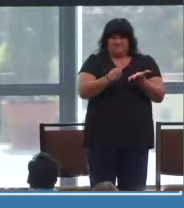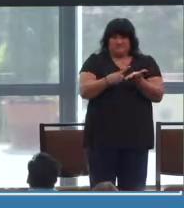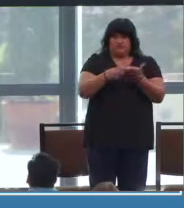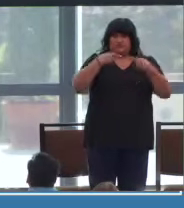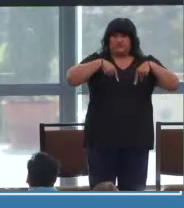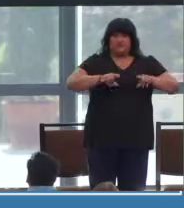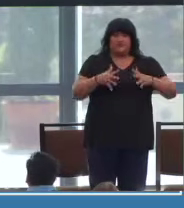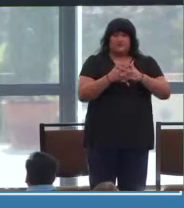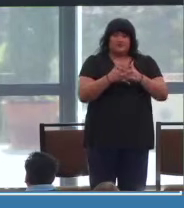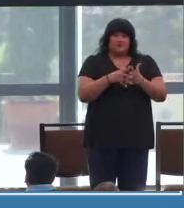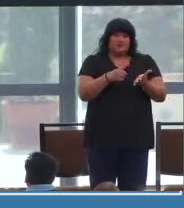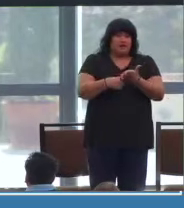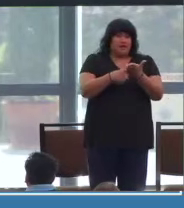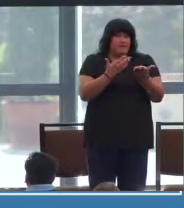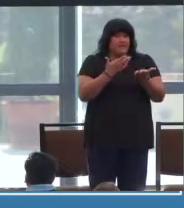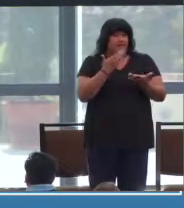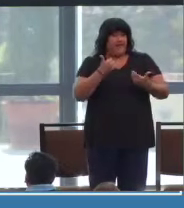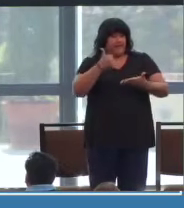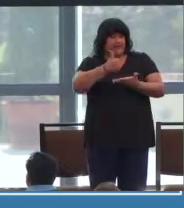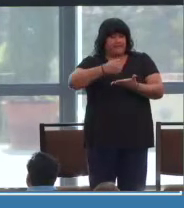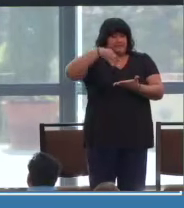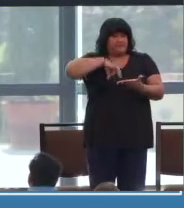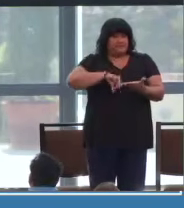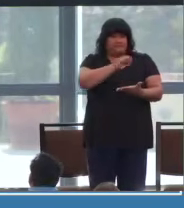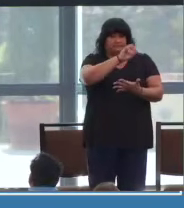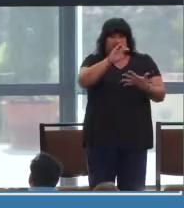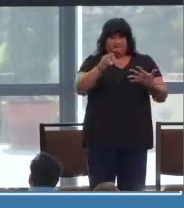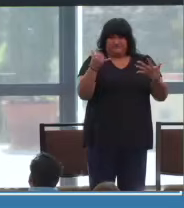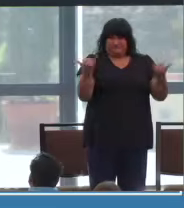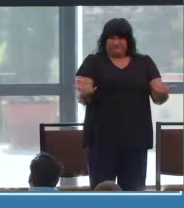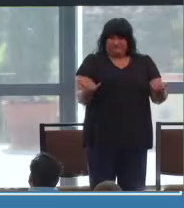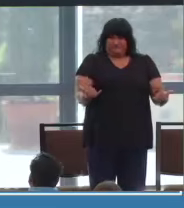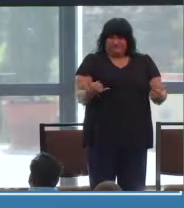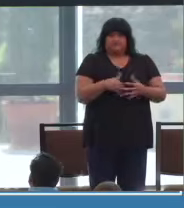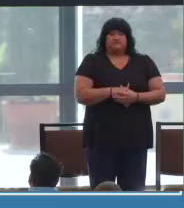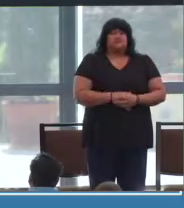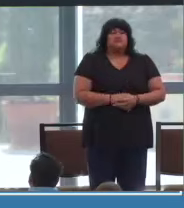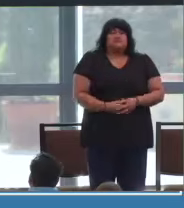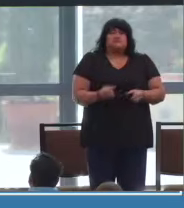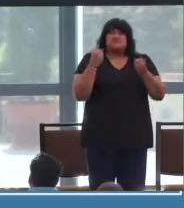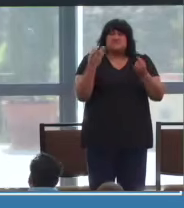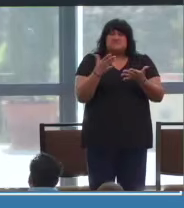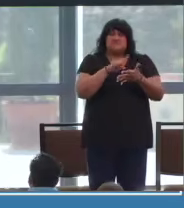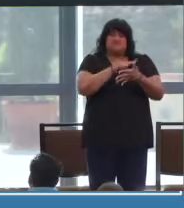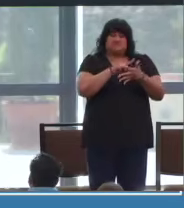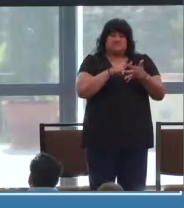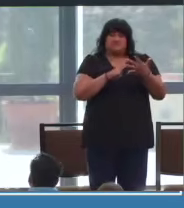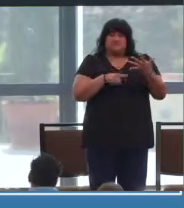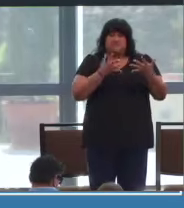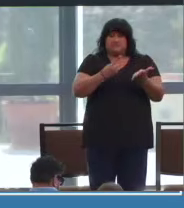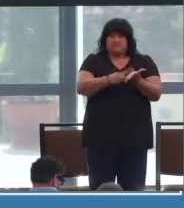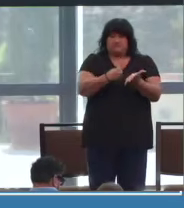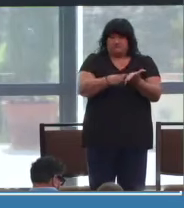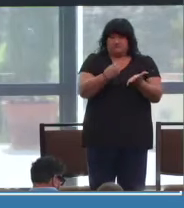might be helpful to just kind of touch on here. So like a lot of the things that we're going to be talking about, we